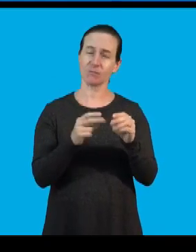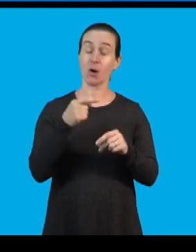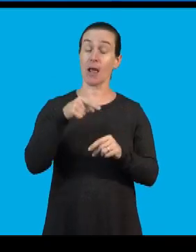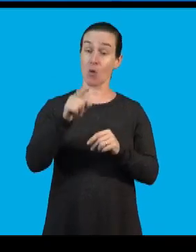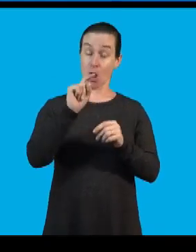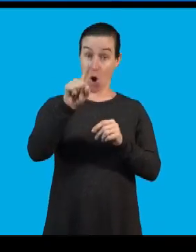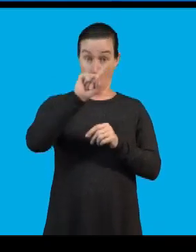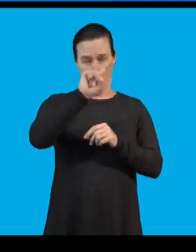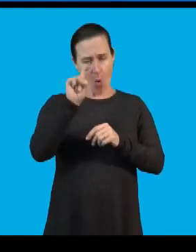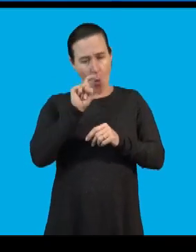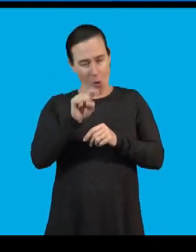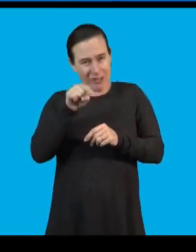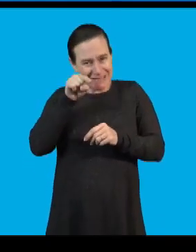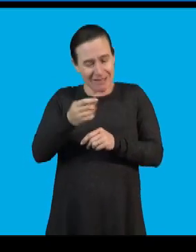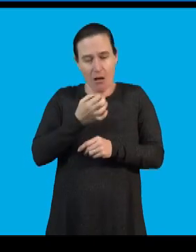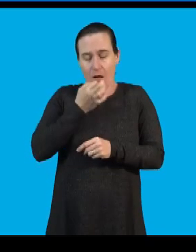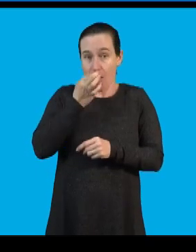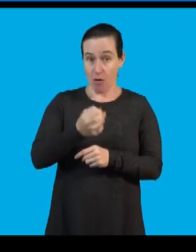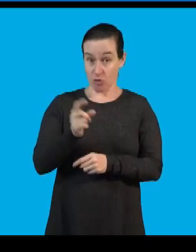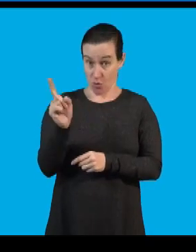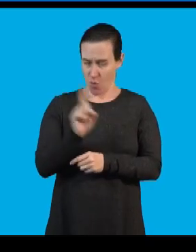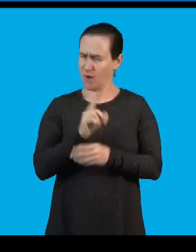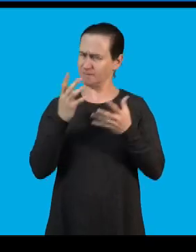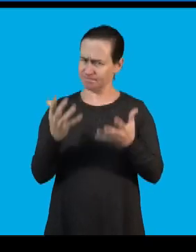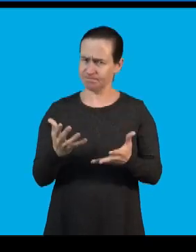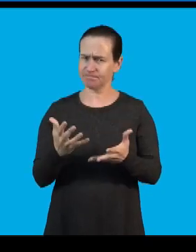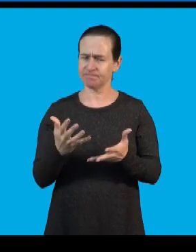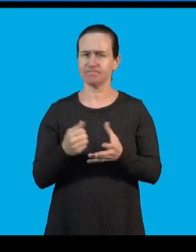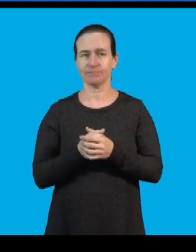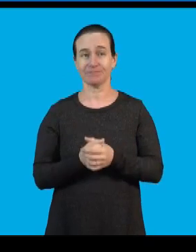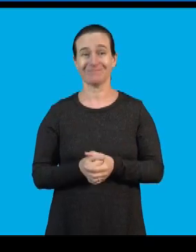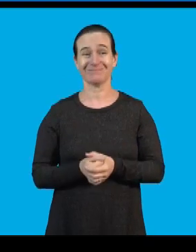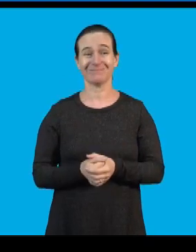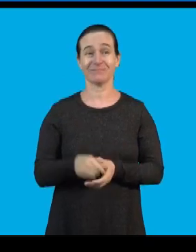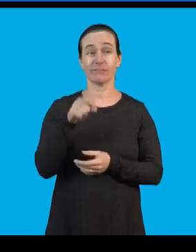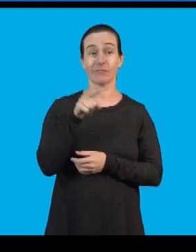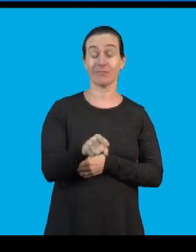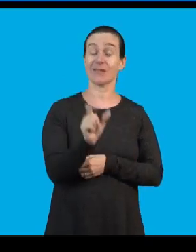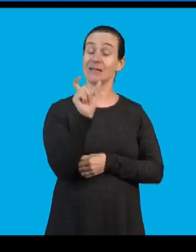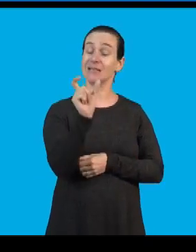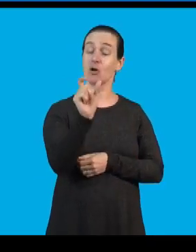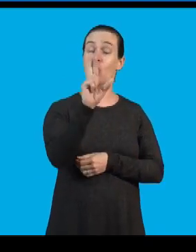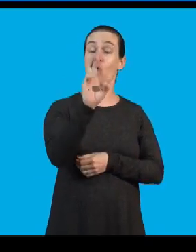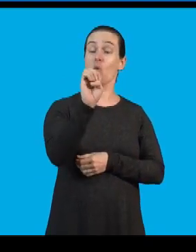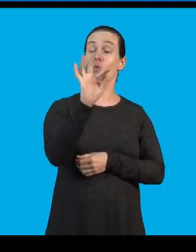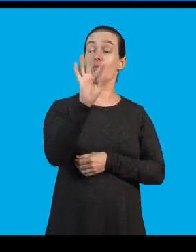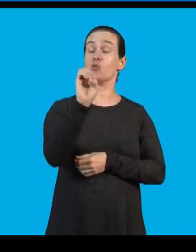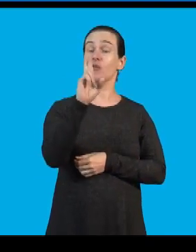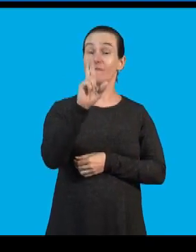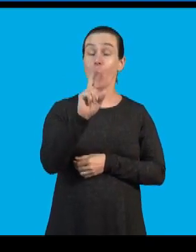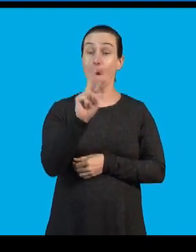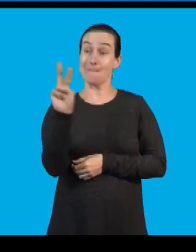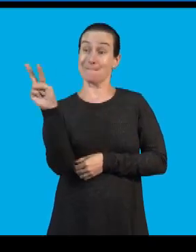the question, all right? So what is this question demanding of you? It says, you need to refer to both words. Which words